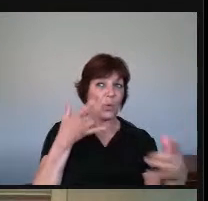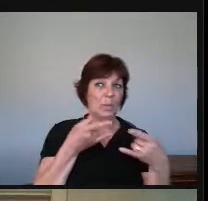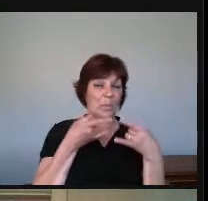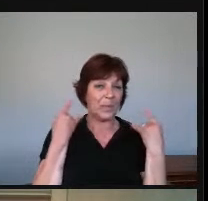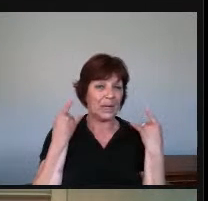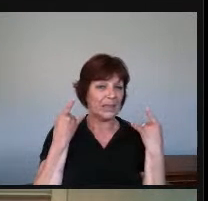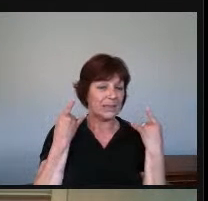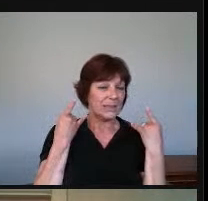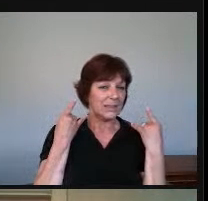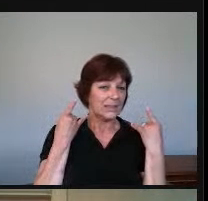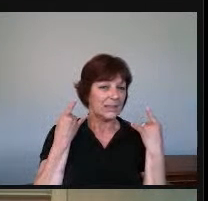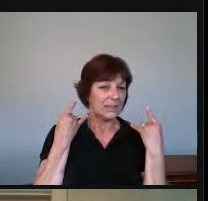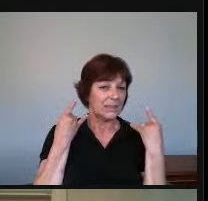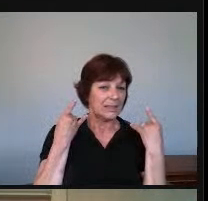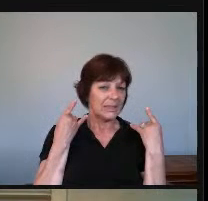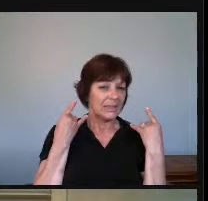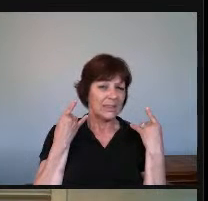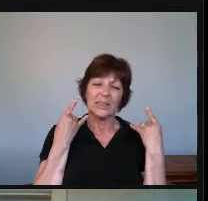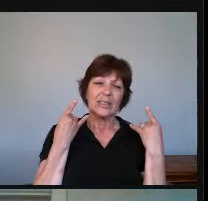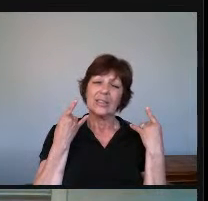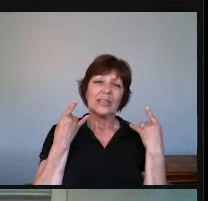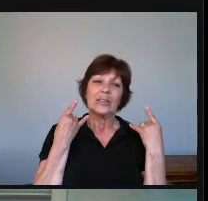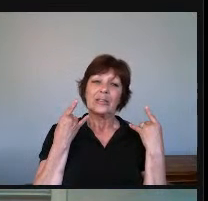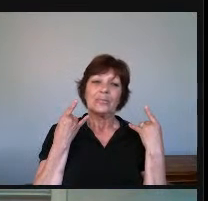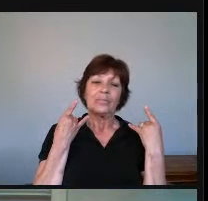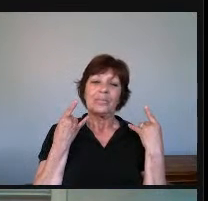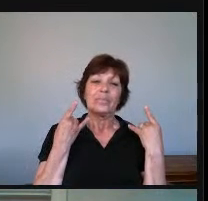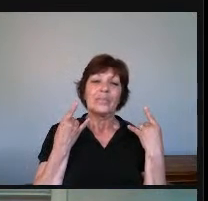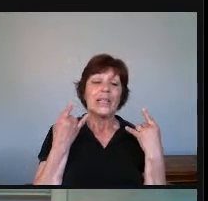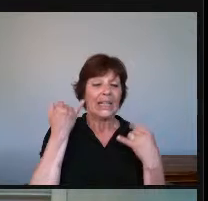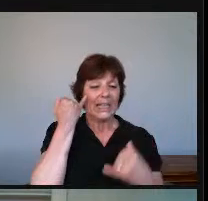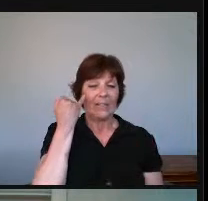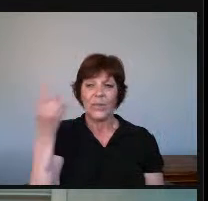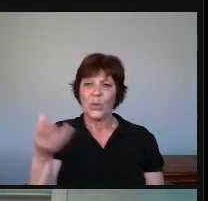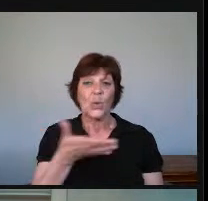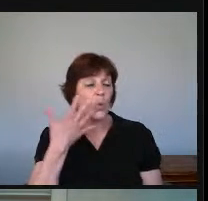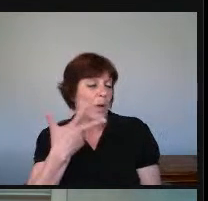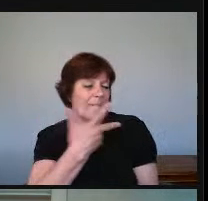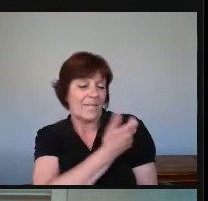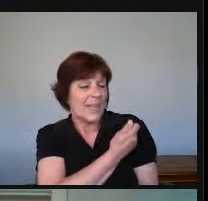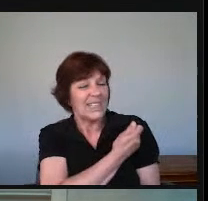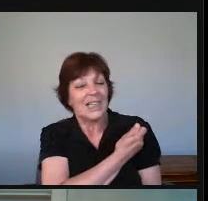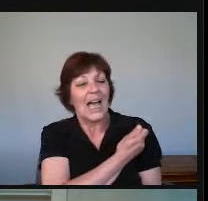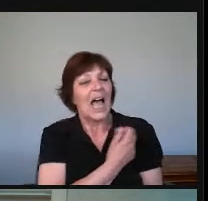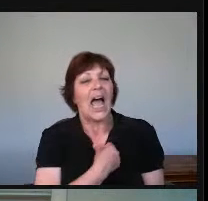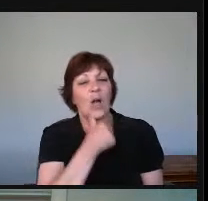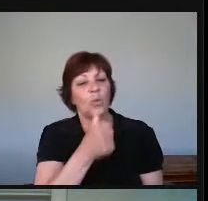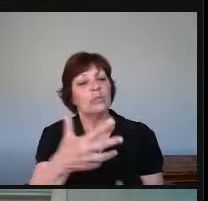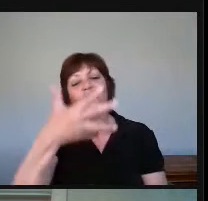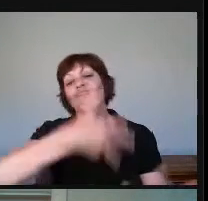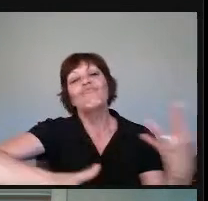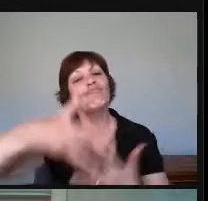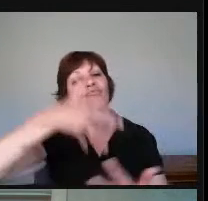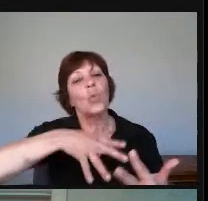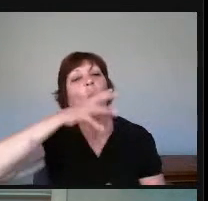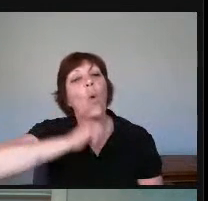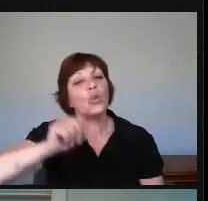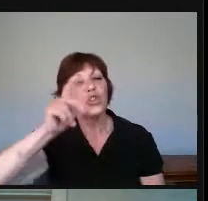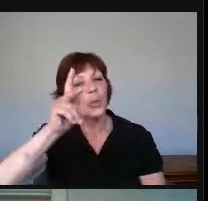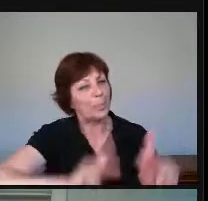I certainly would discourage people who are not vaccinated from going around older